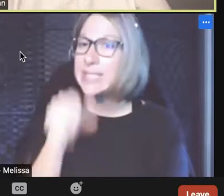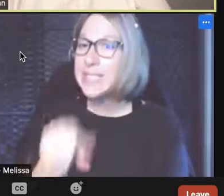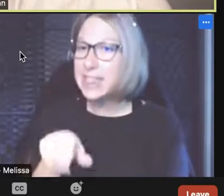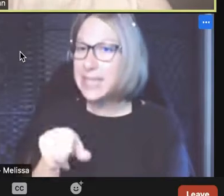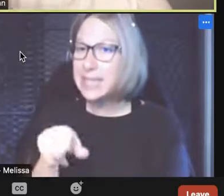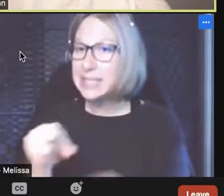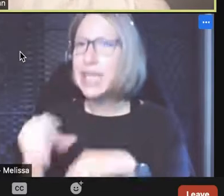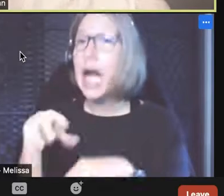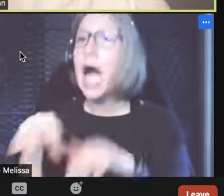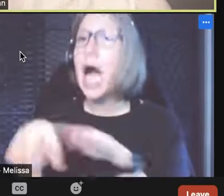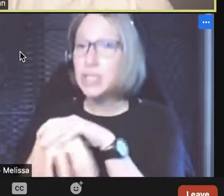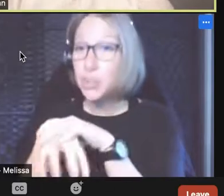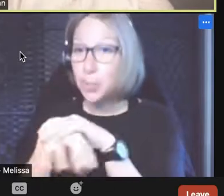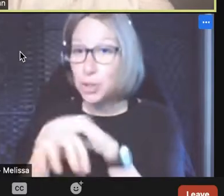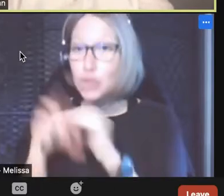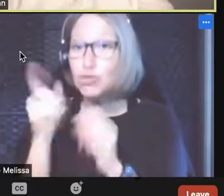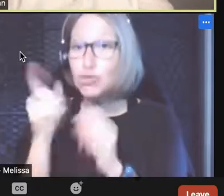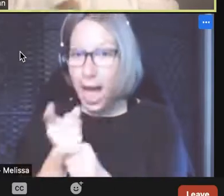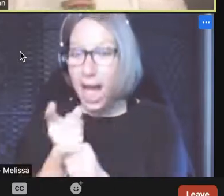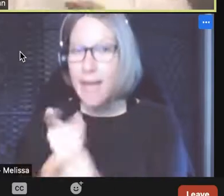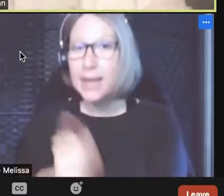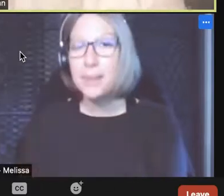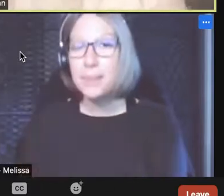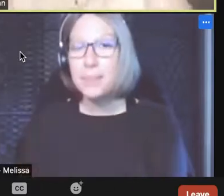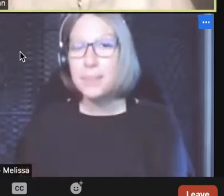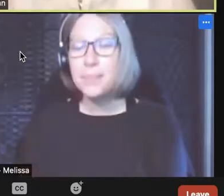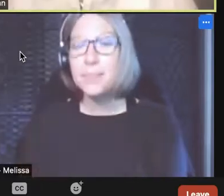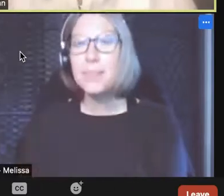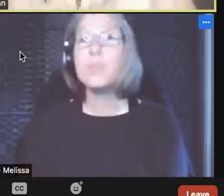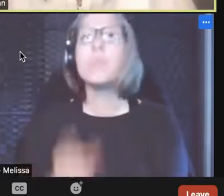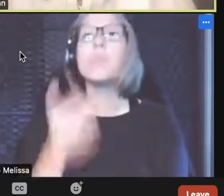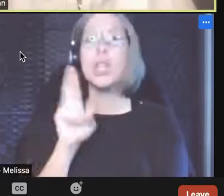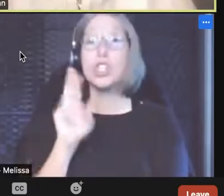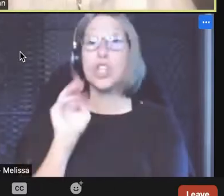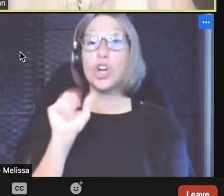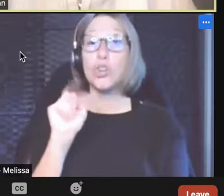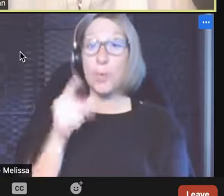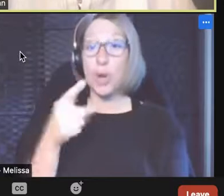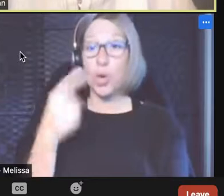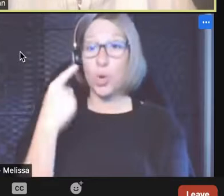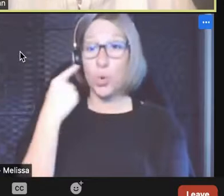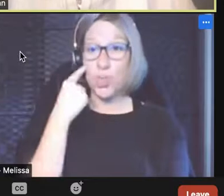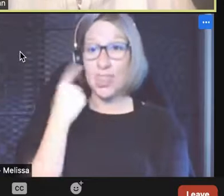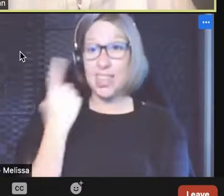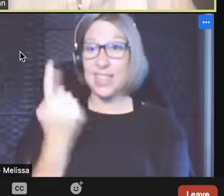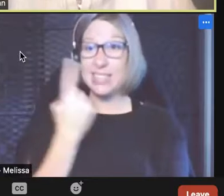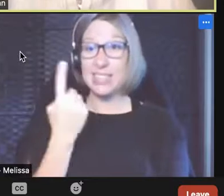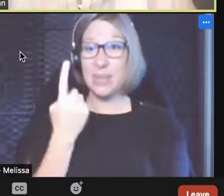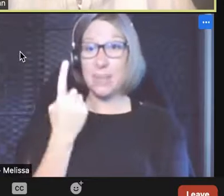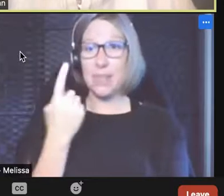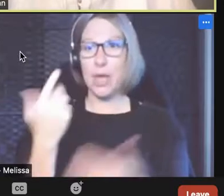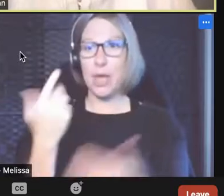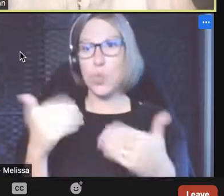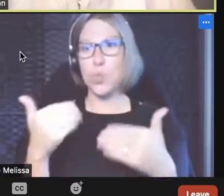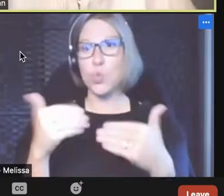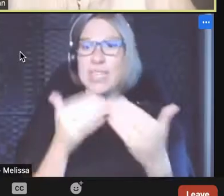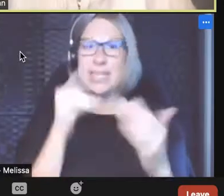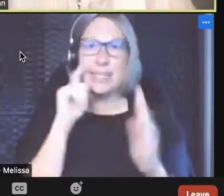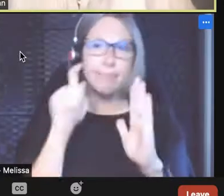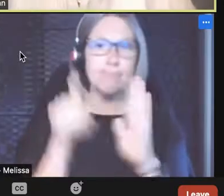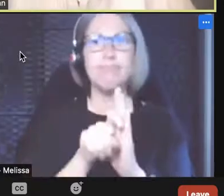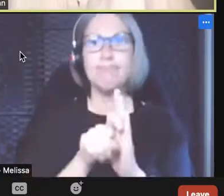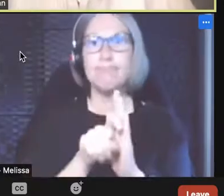octopus. Octopus, very good. What's this Okay, do you think there's something about octopus that's especially salient and easy to